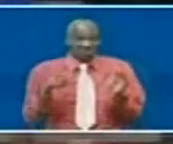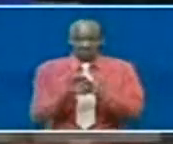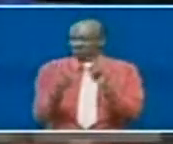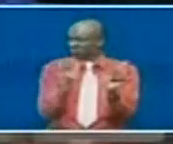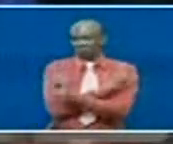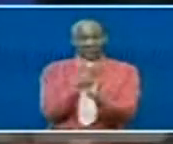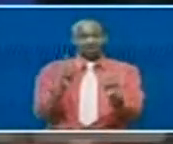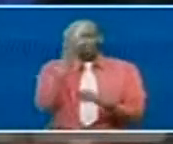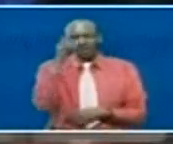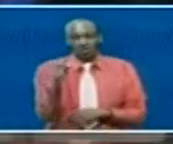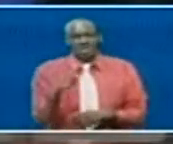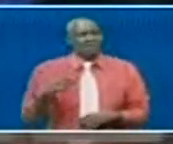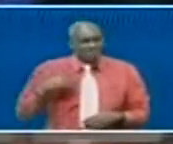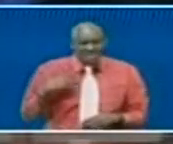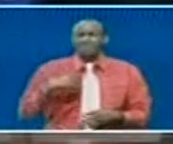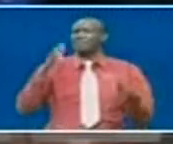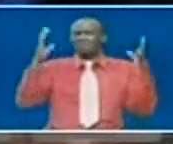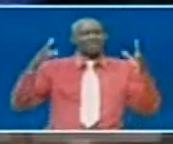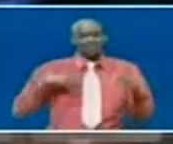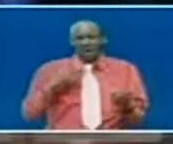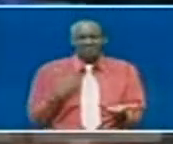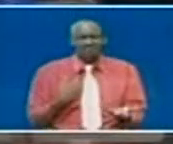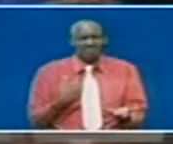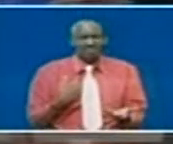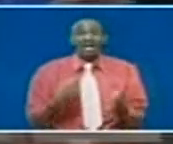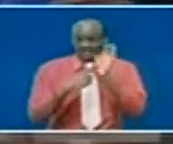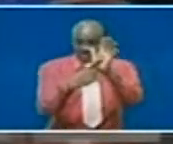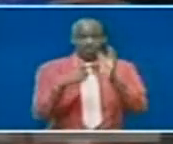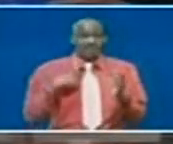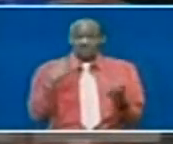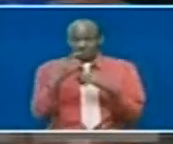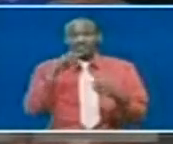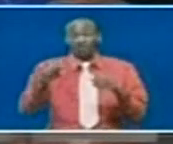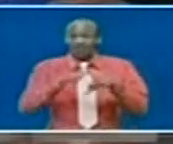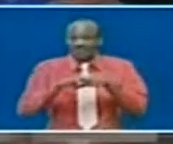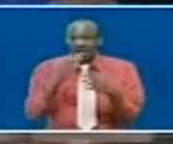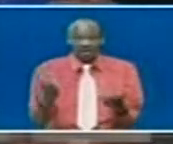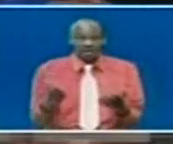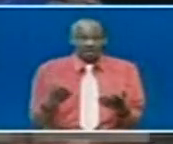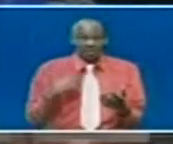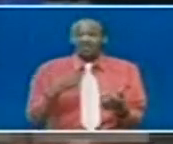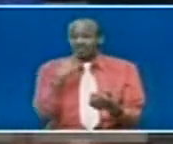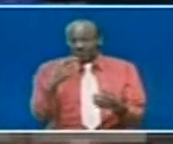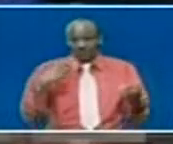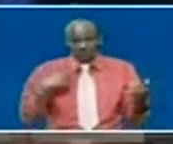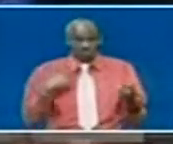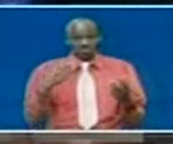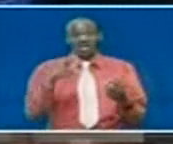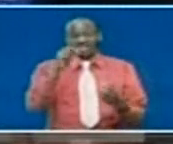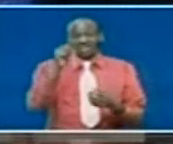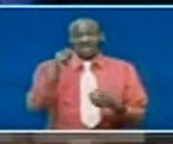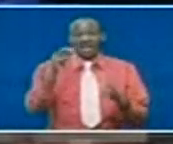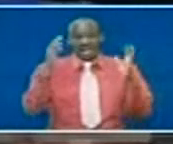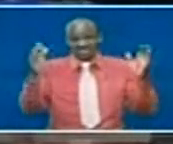president. Why not? Because I have a larger constituency. For example, I speak for Africa. I speak for the larger East